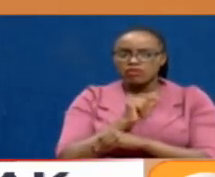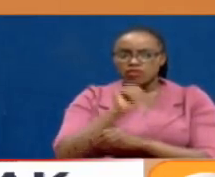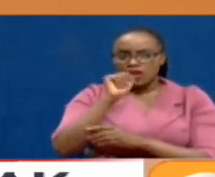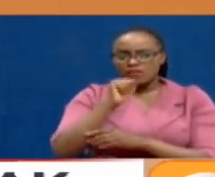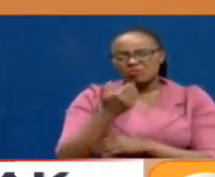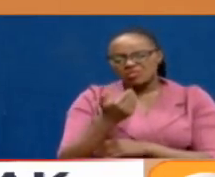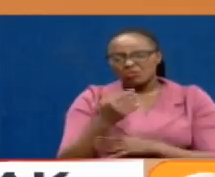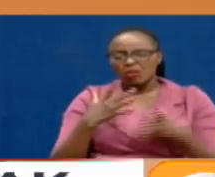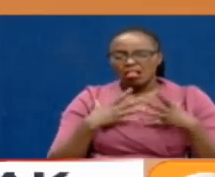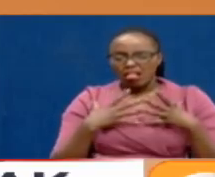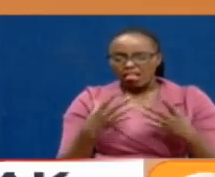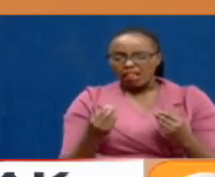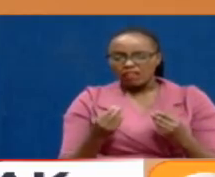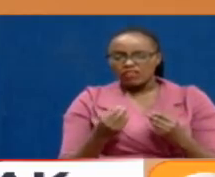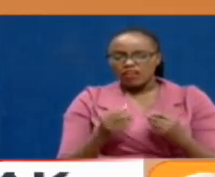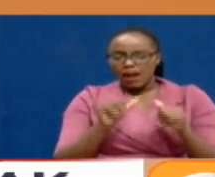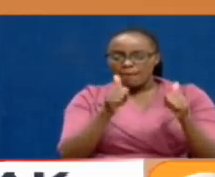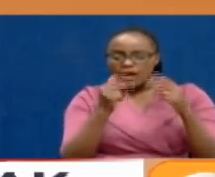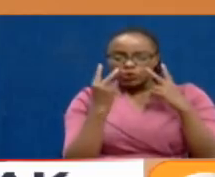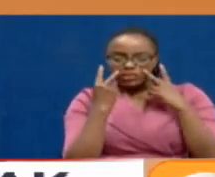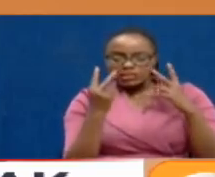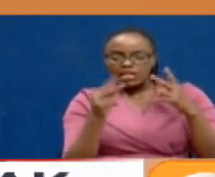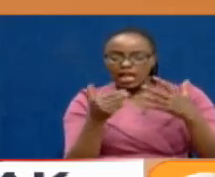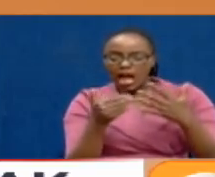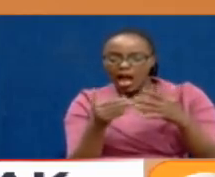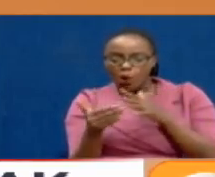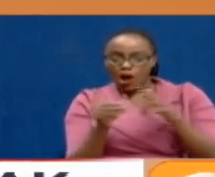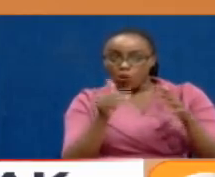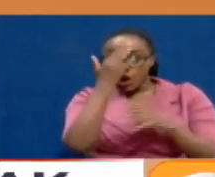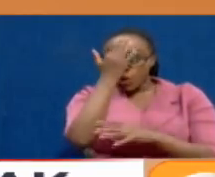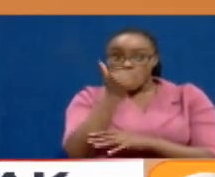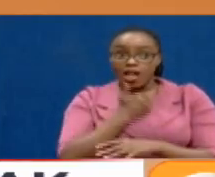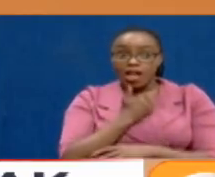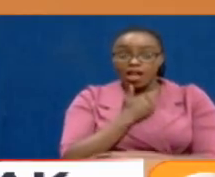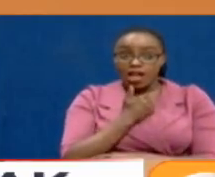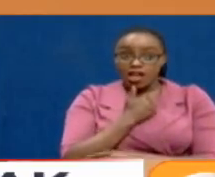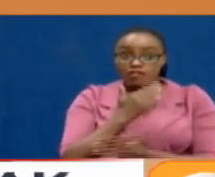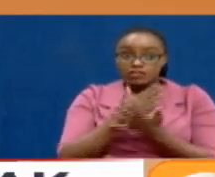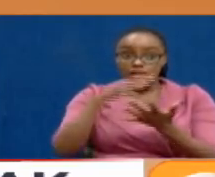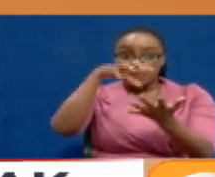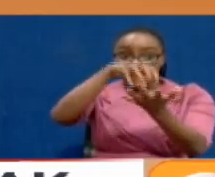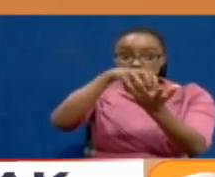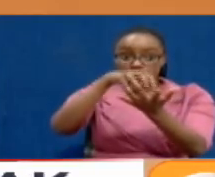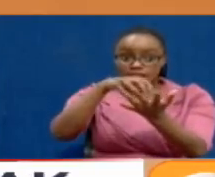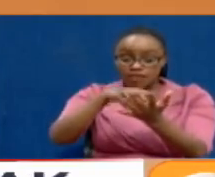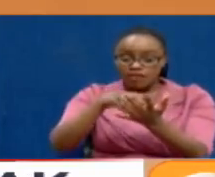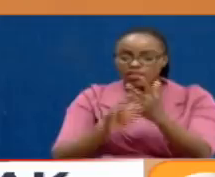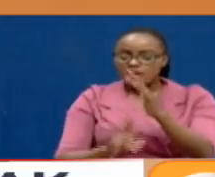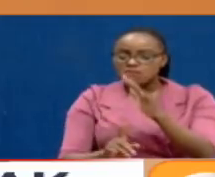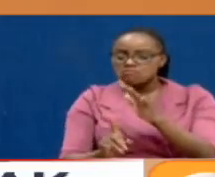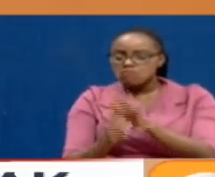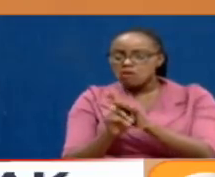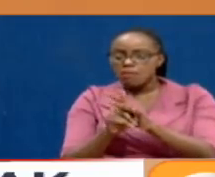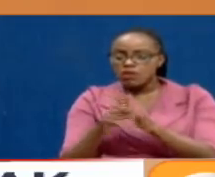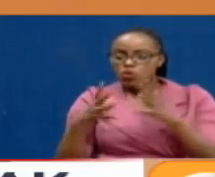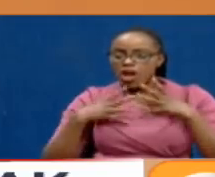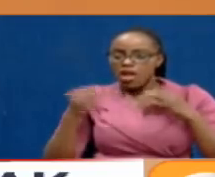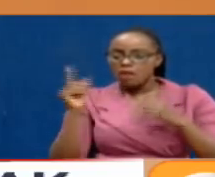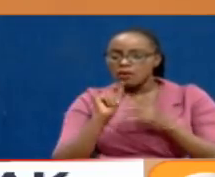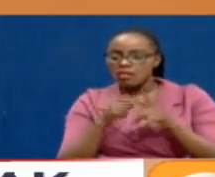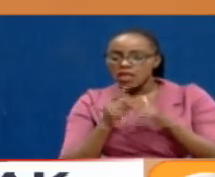Curable, I think we are yet to see the long term because there's also some cases of reinfection